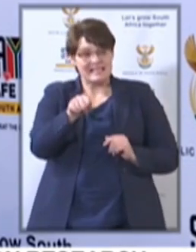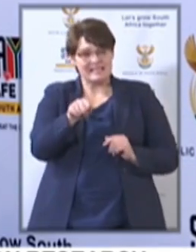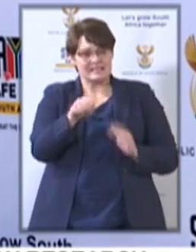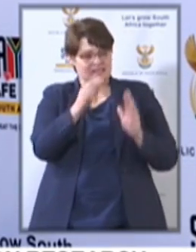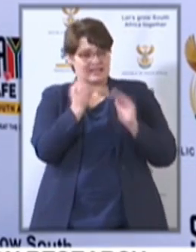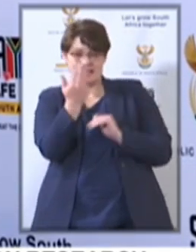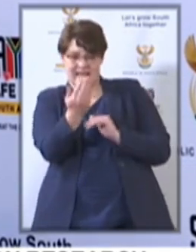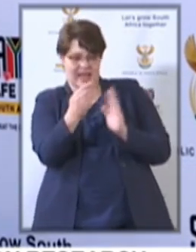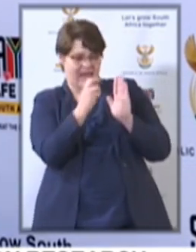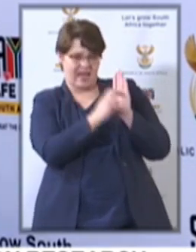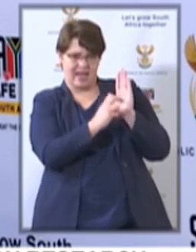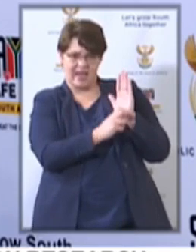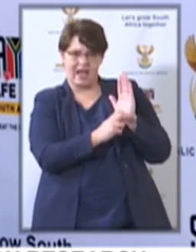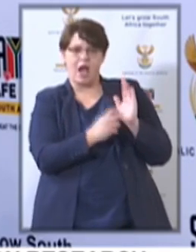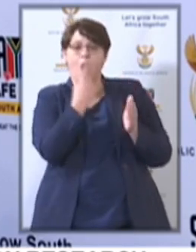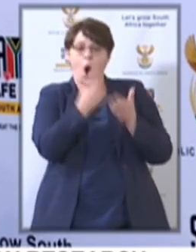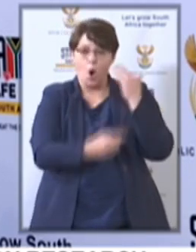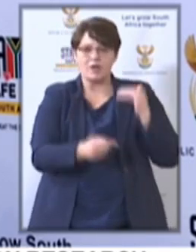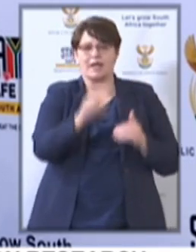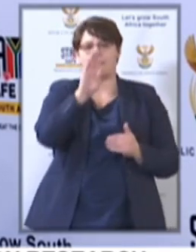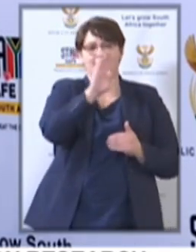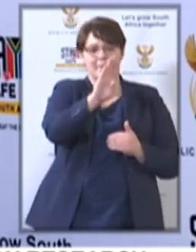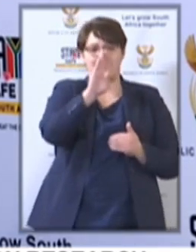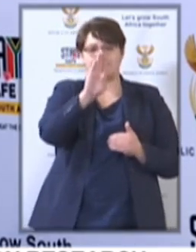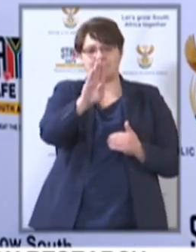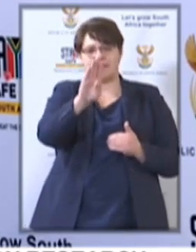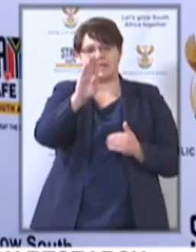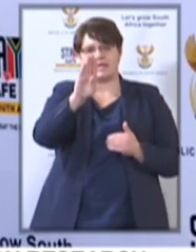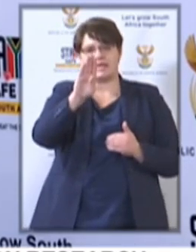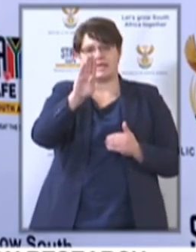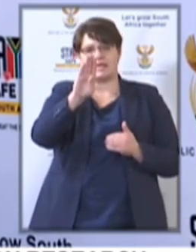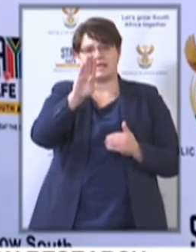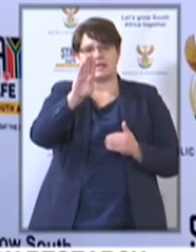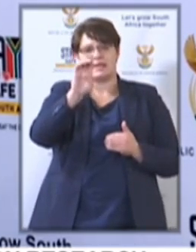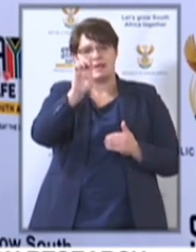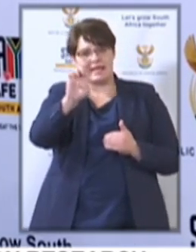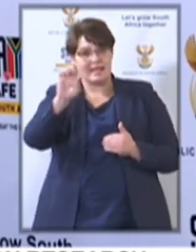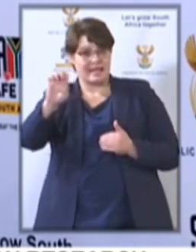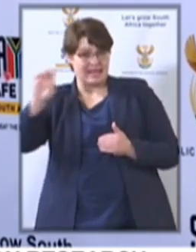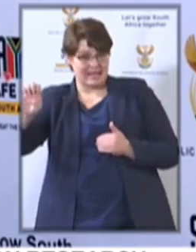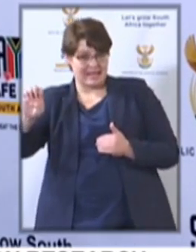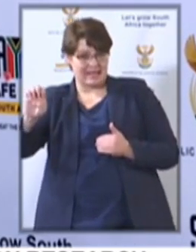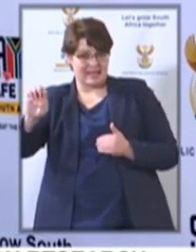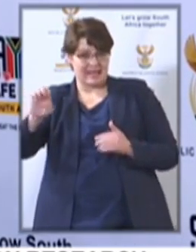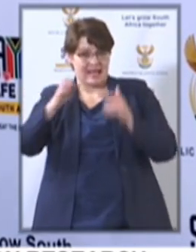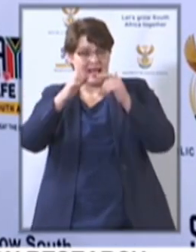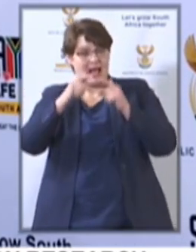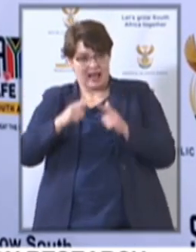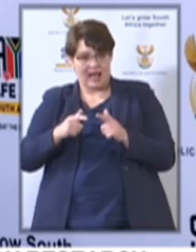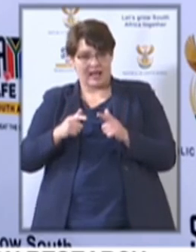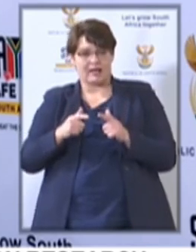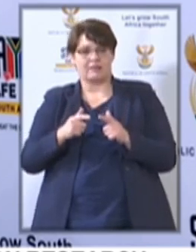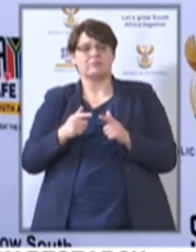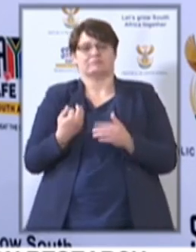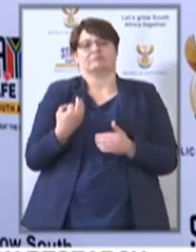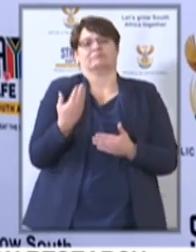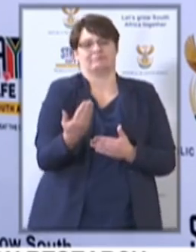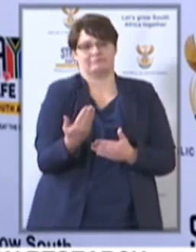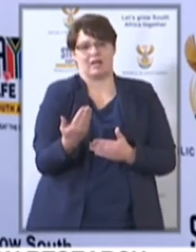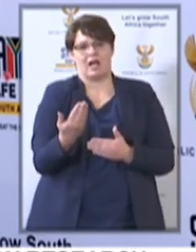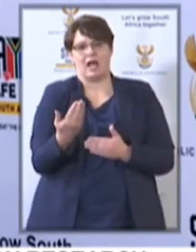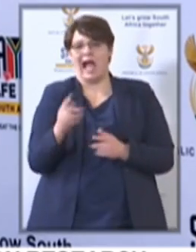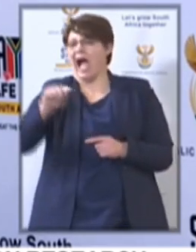provides only for BBBE Level 1 and Level 2 contributors who are eligible to bid